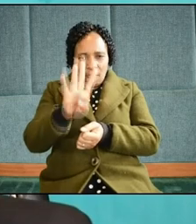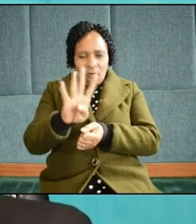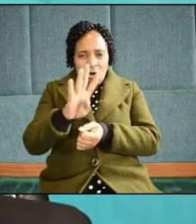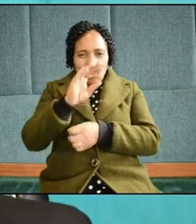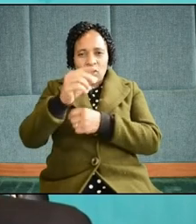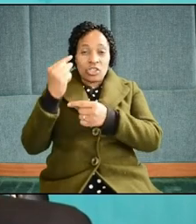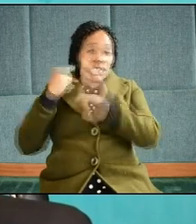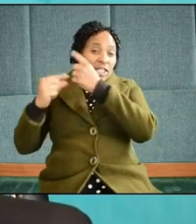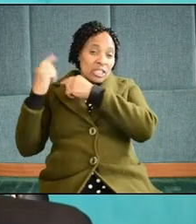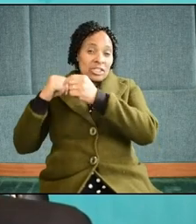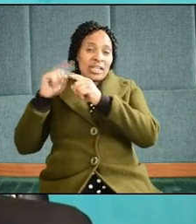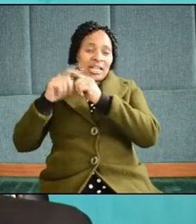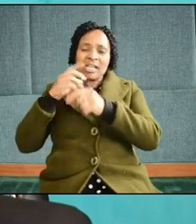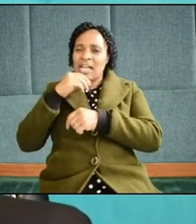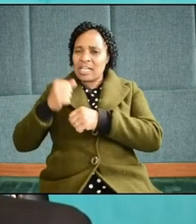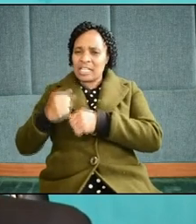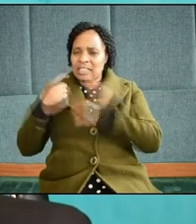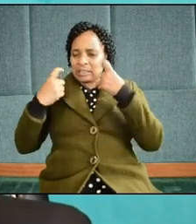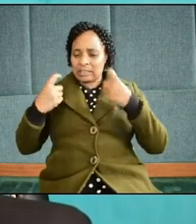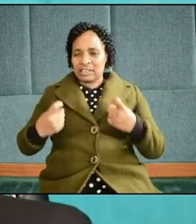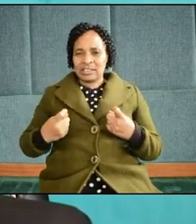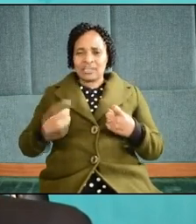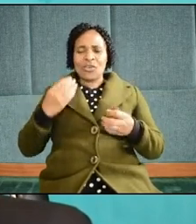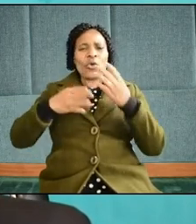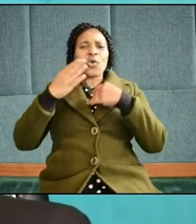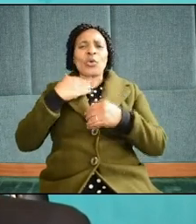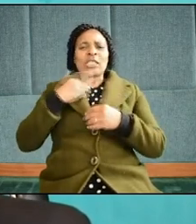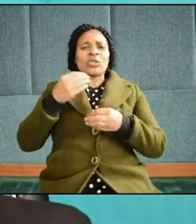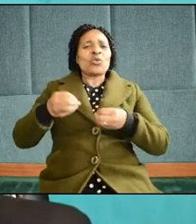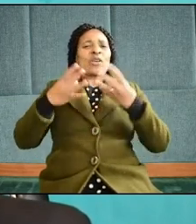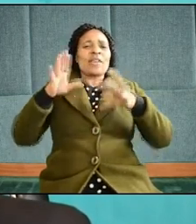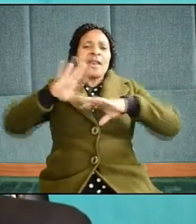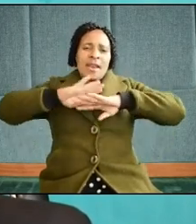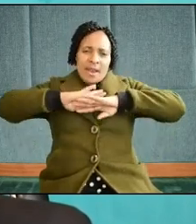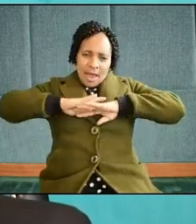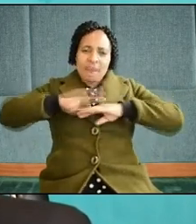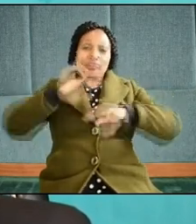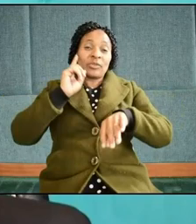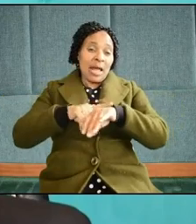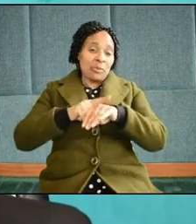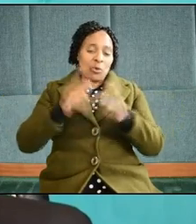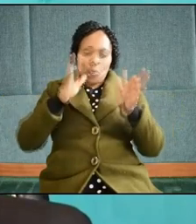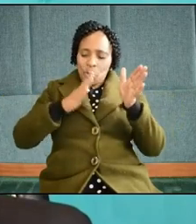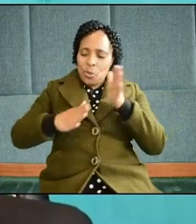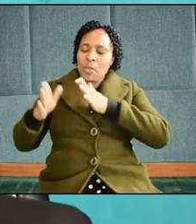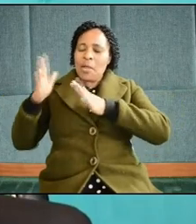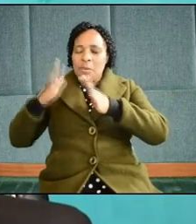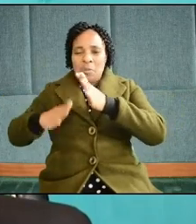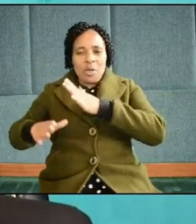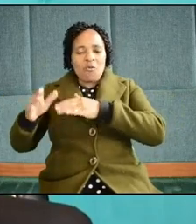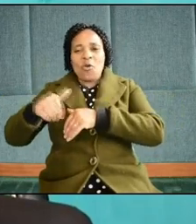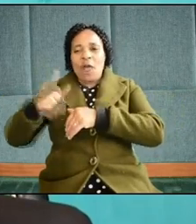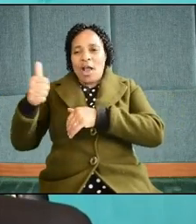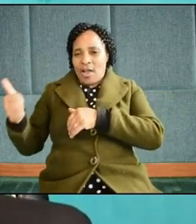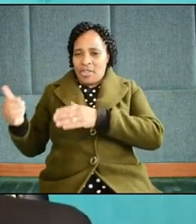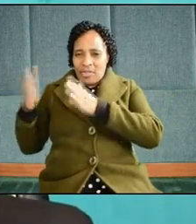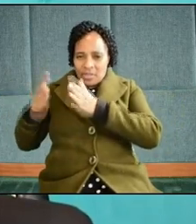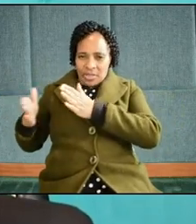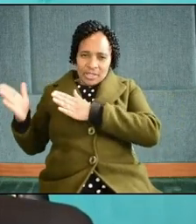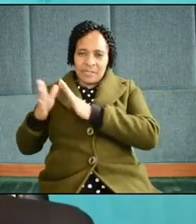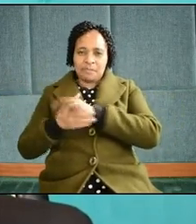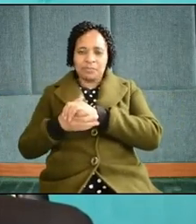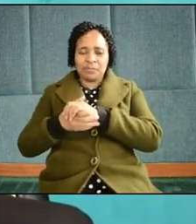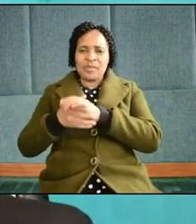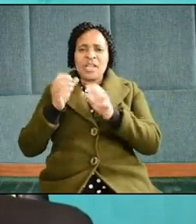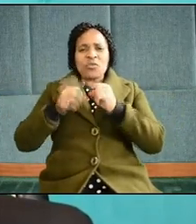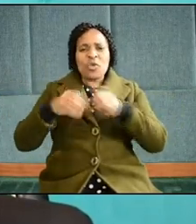their hereditary sins. Yeah. And I think God just wanted to give them enough time to prepare for the supplementary. That is, if you're given a